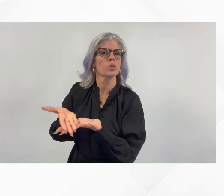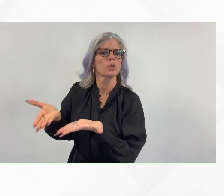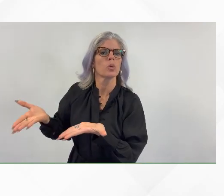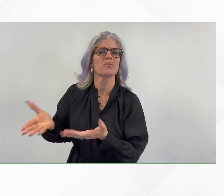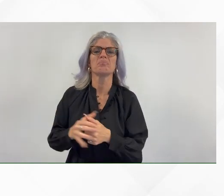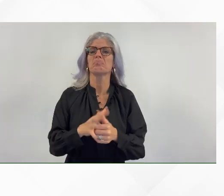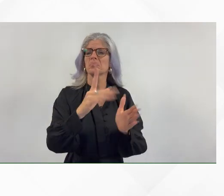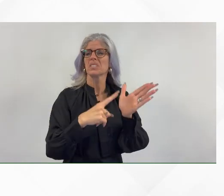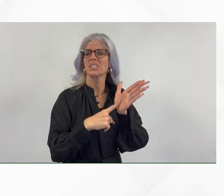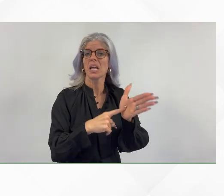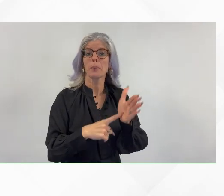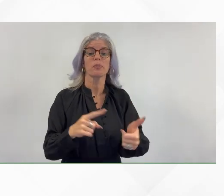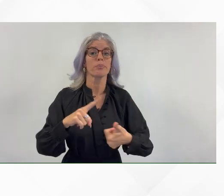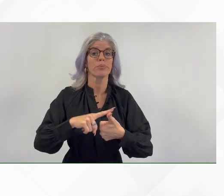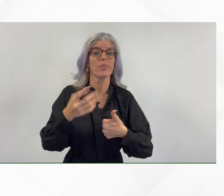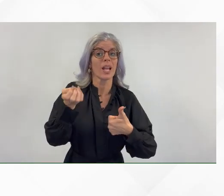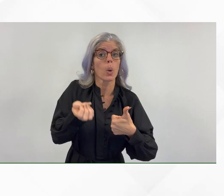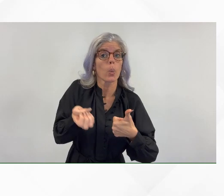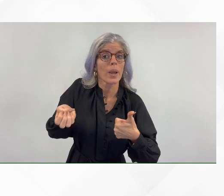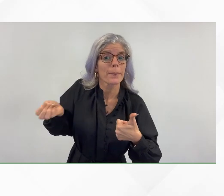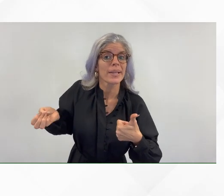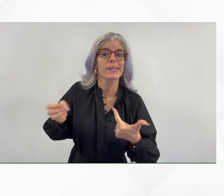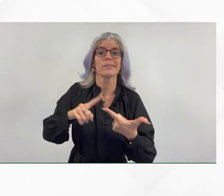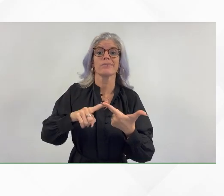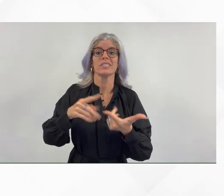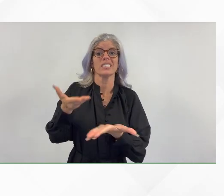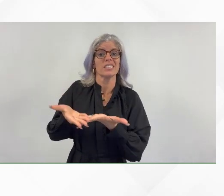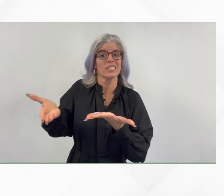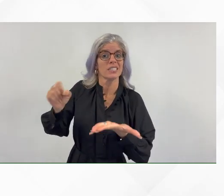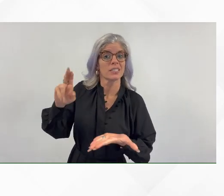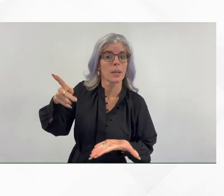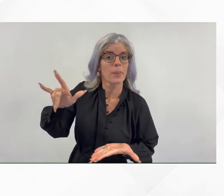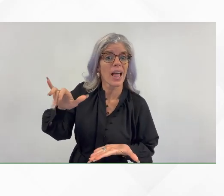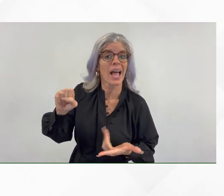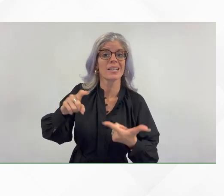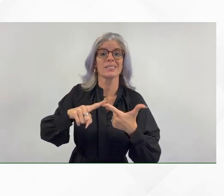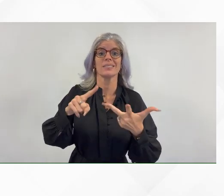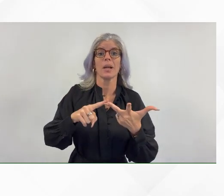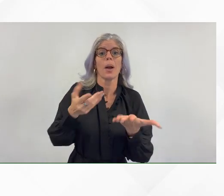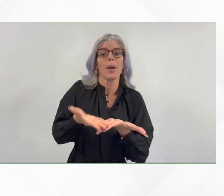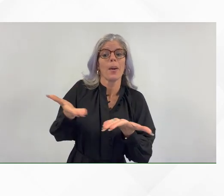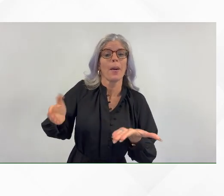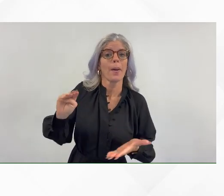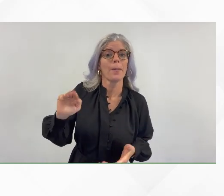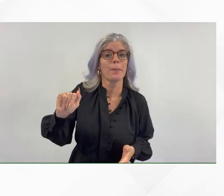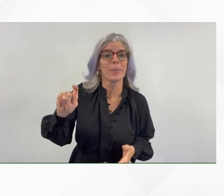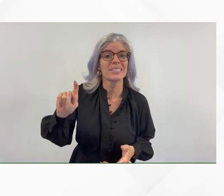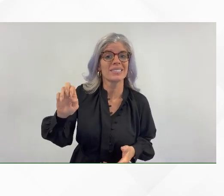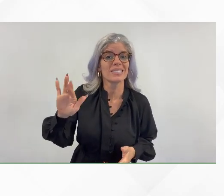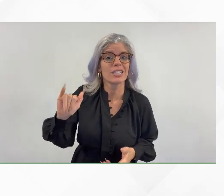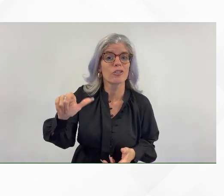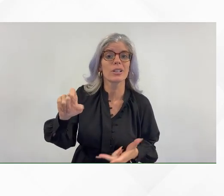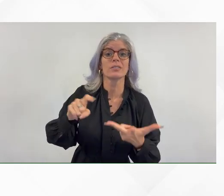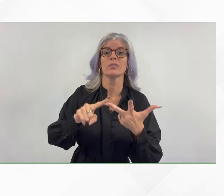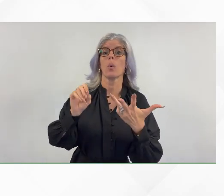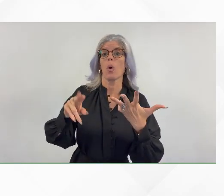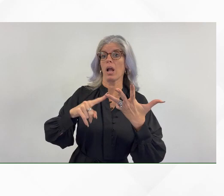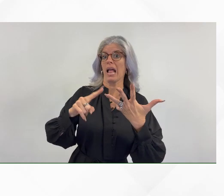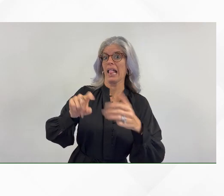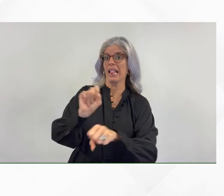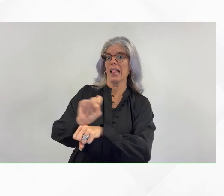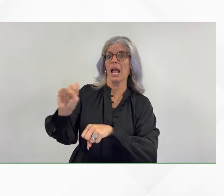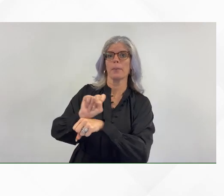materials, or labor, to offset the non-federal share of their eligible projects. Remember, houses of worship, that's the 25%